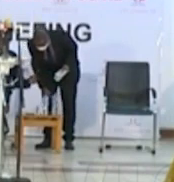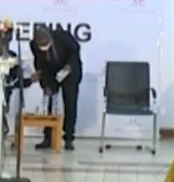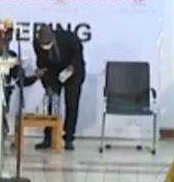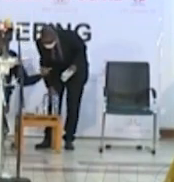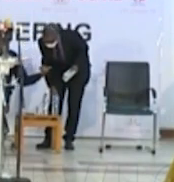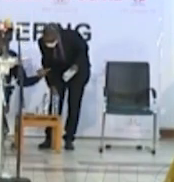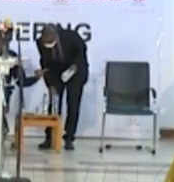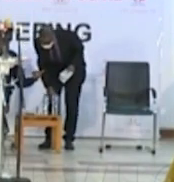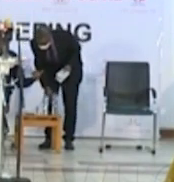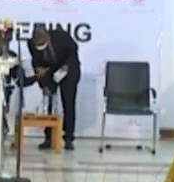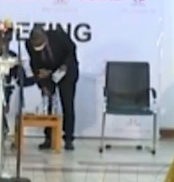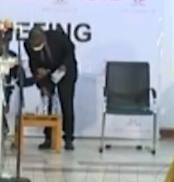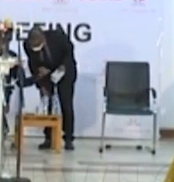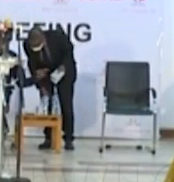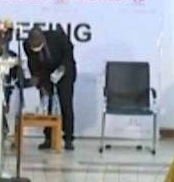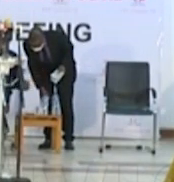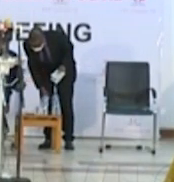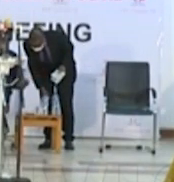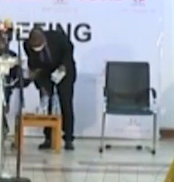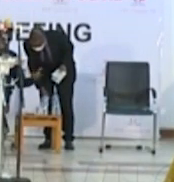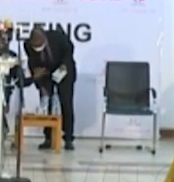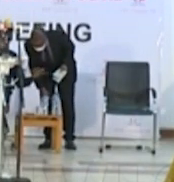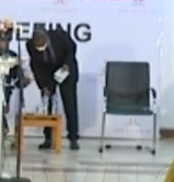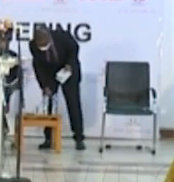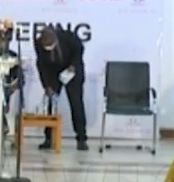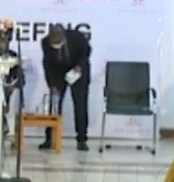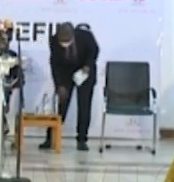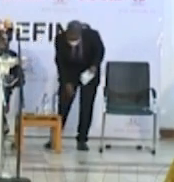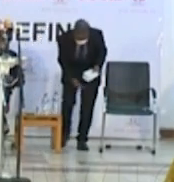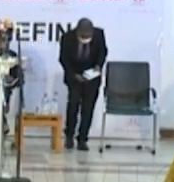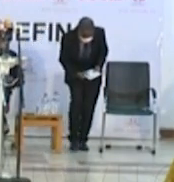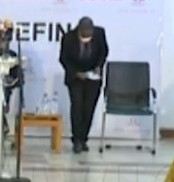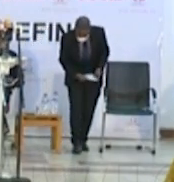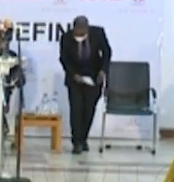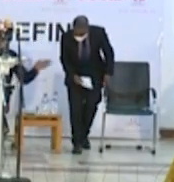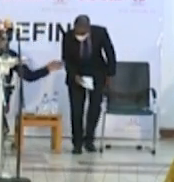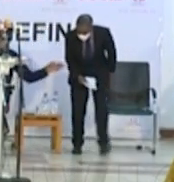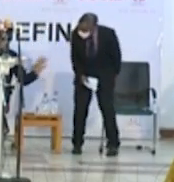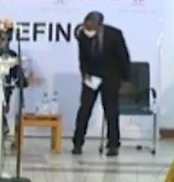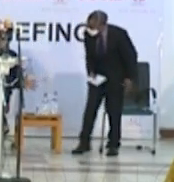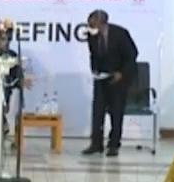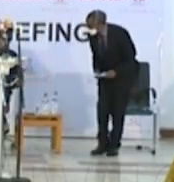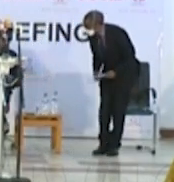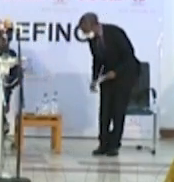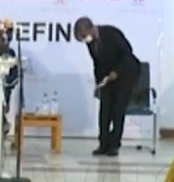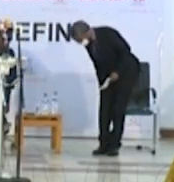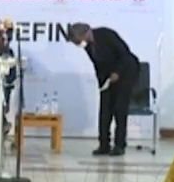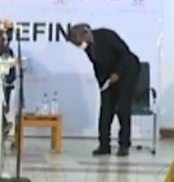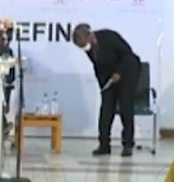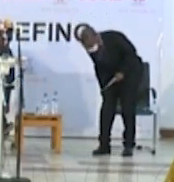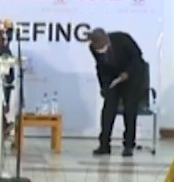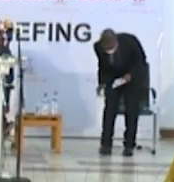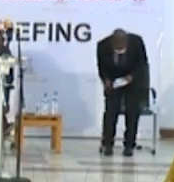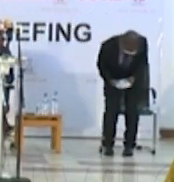Okay, thank you very much. I want to thank you for making it very brisk today. The questions have come